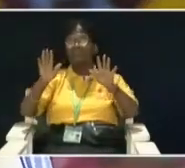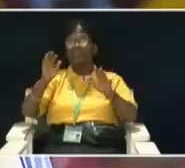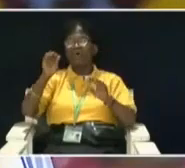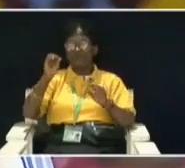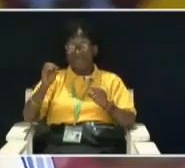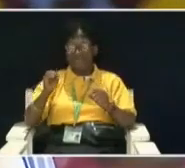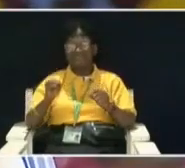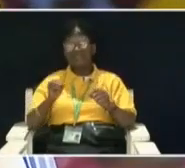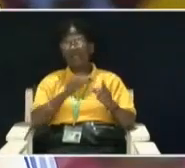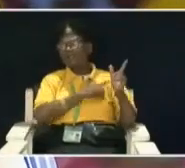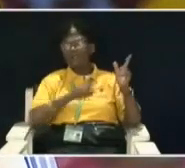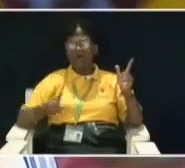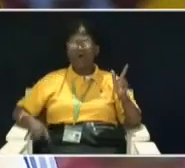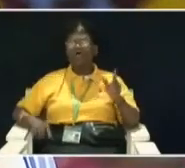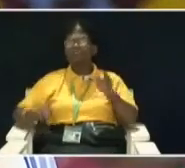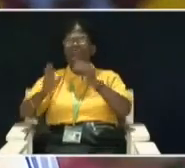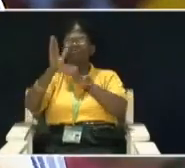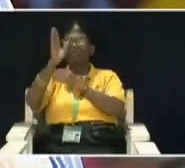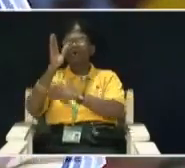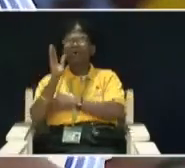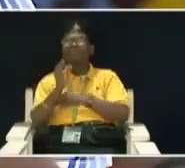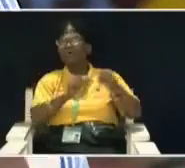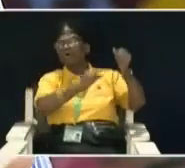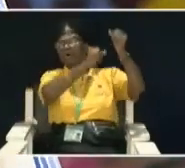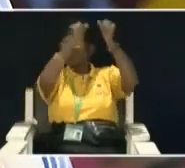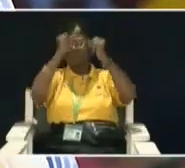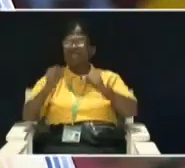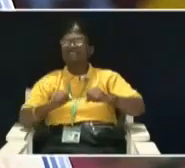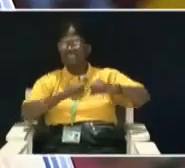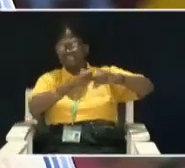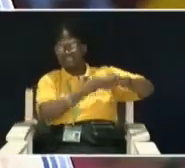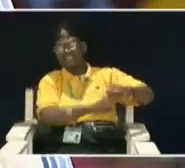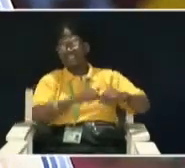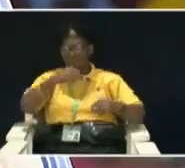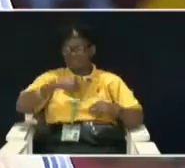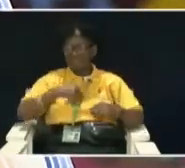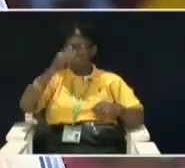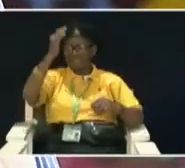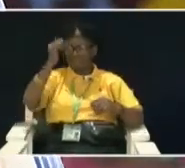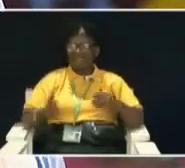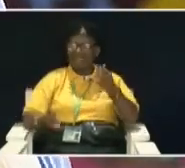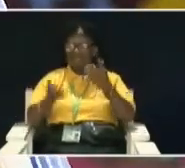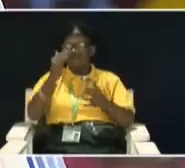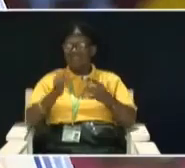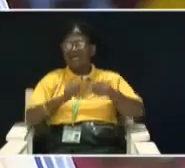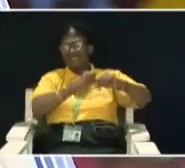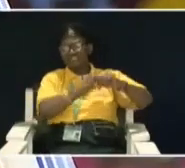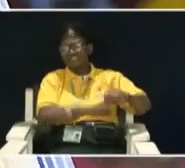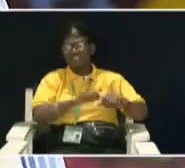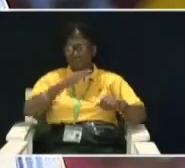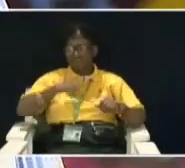me by fire, shield my children by fire.